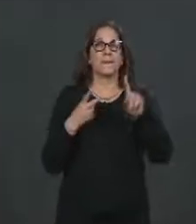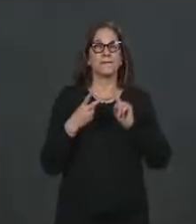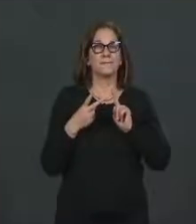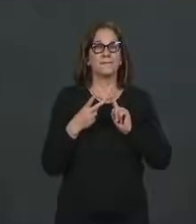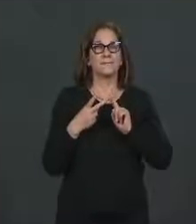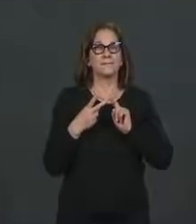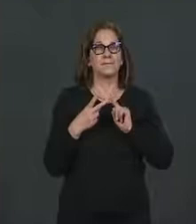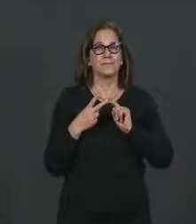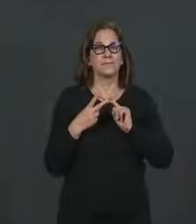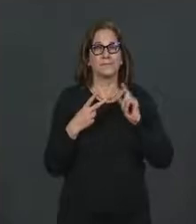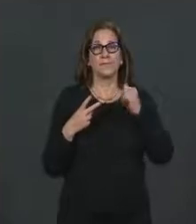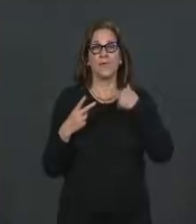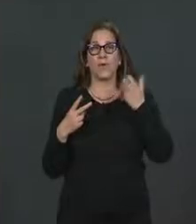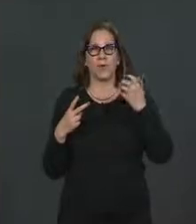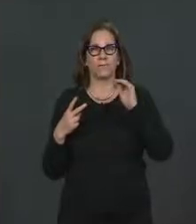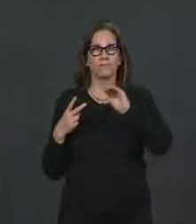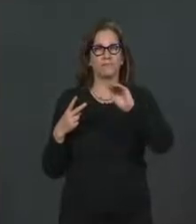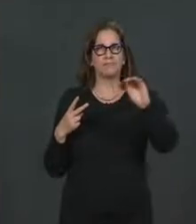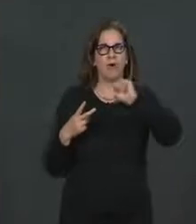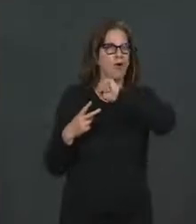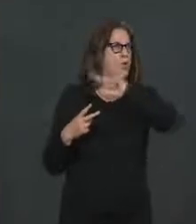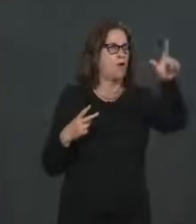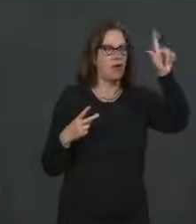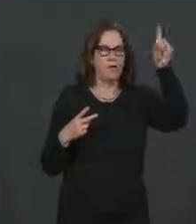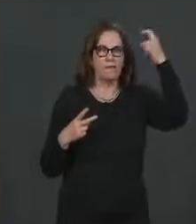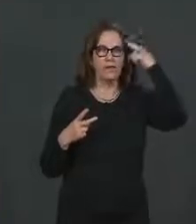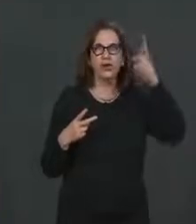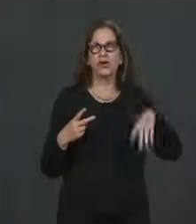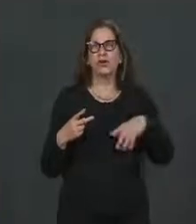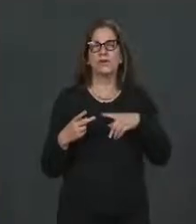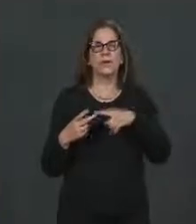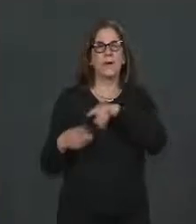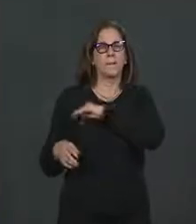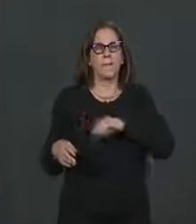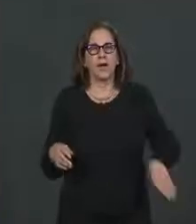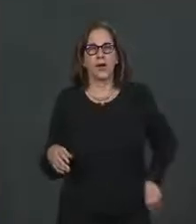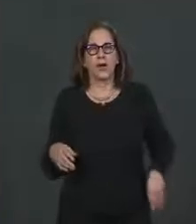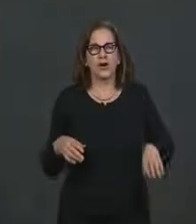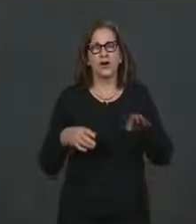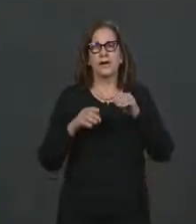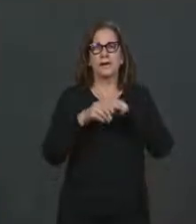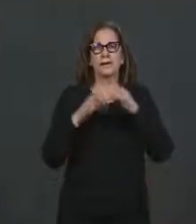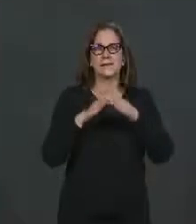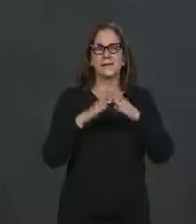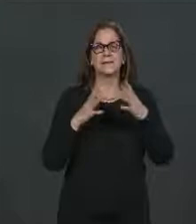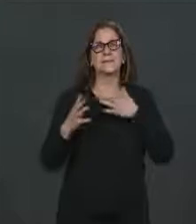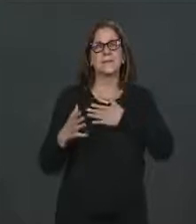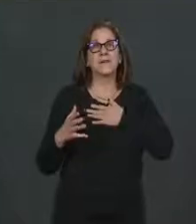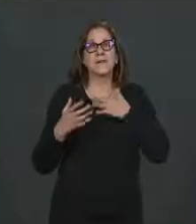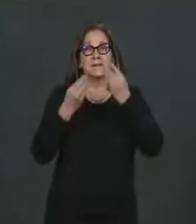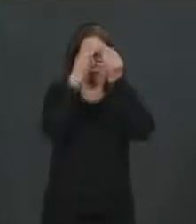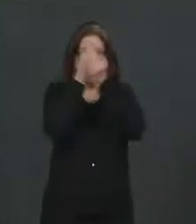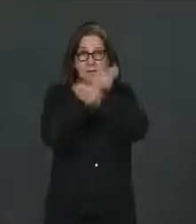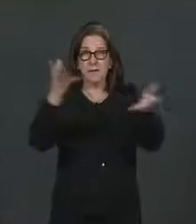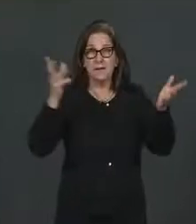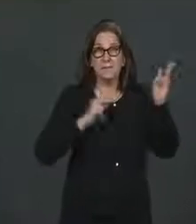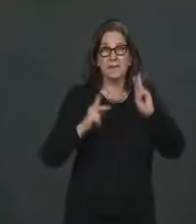and local leader to maintain and reinstate the mask mandate. Please, this is not